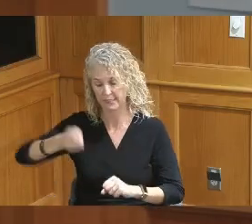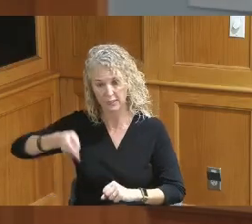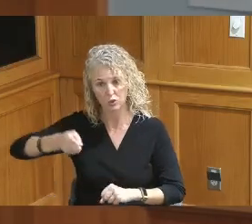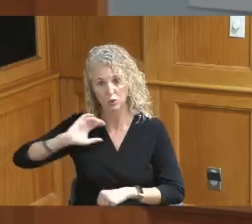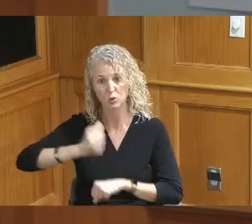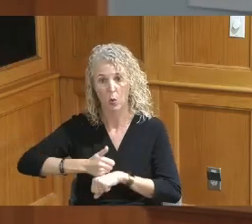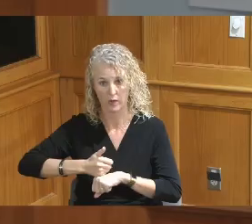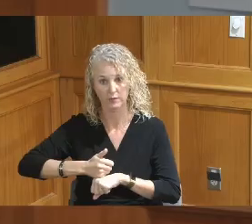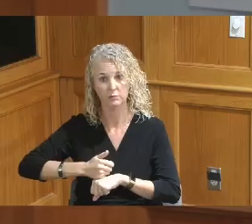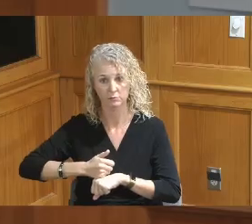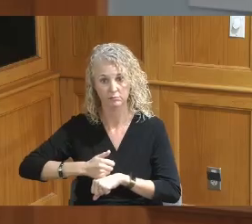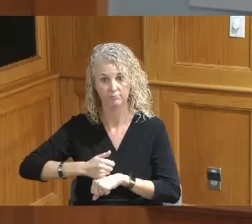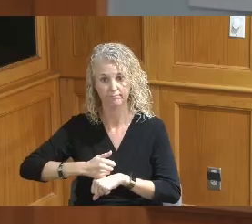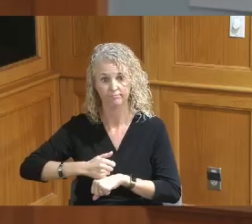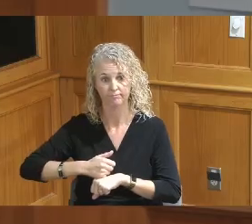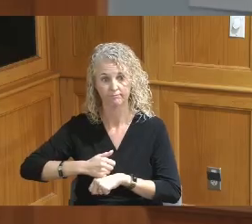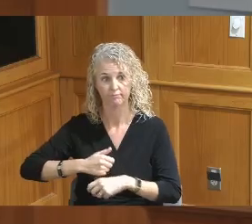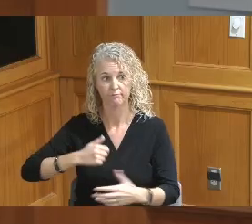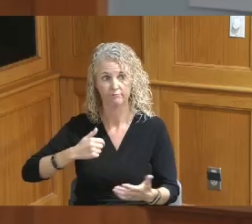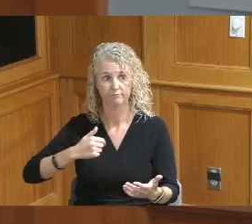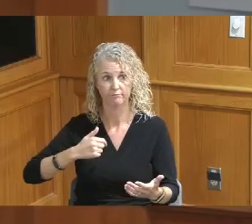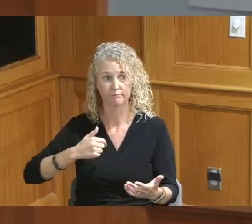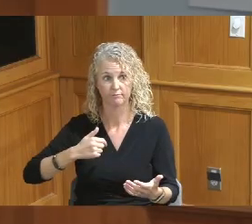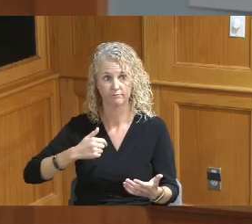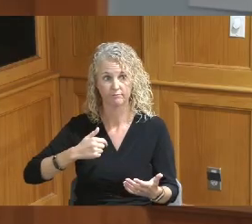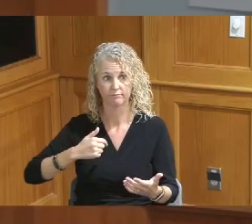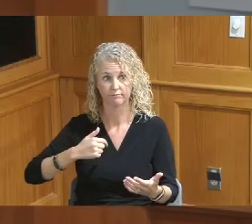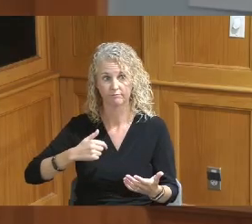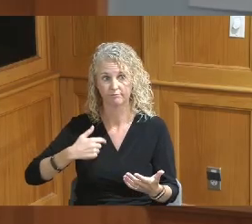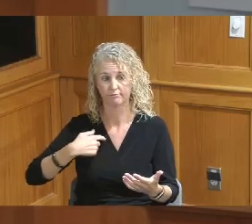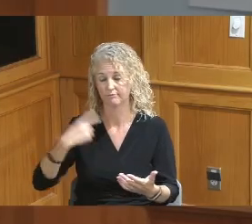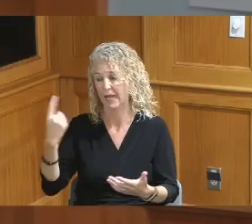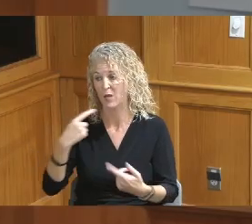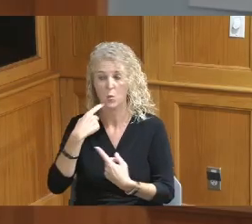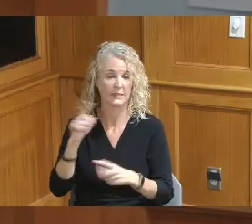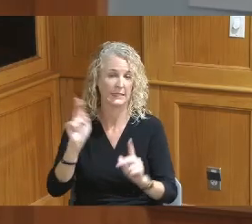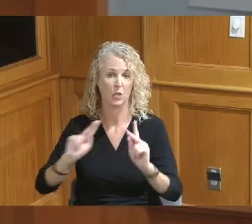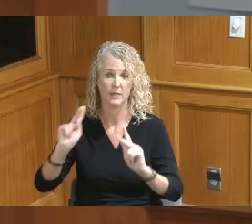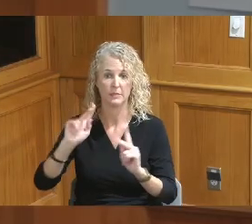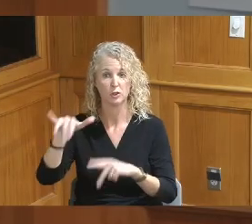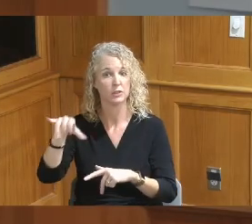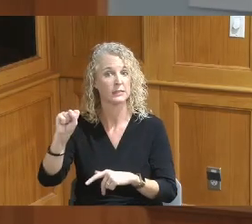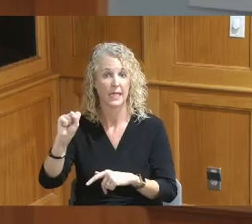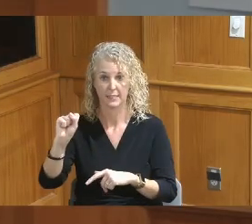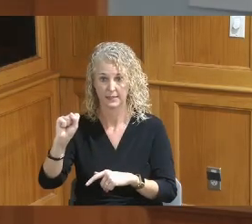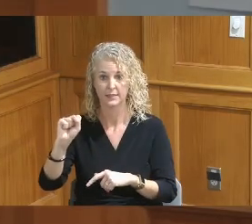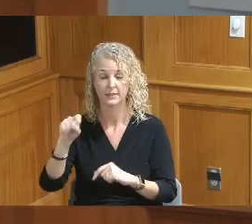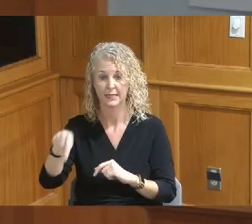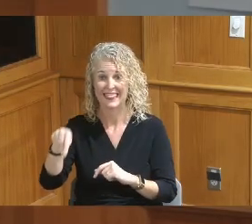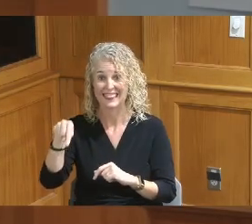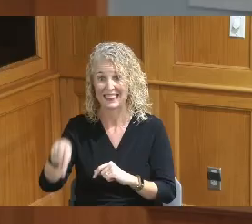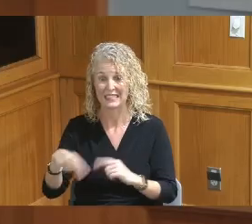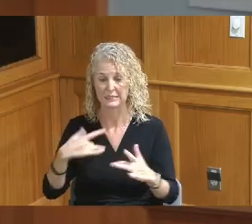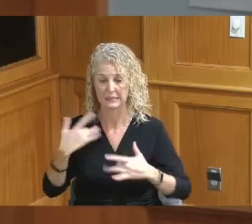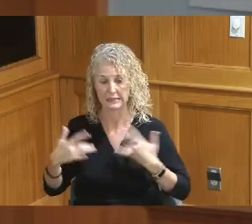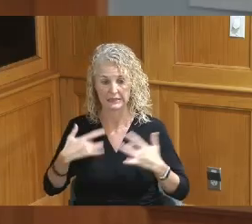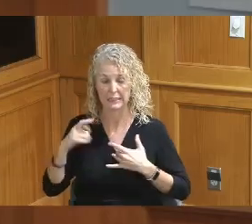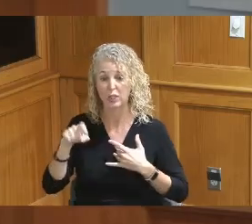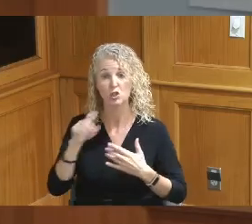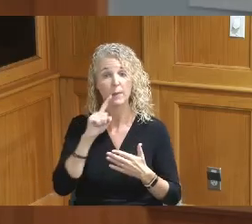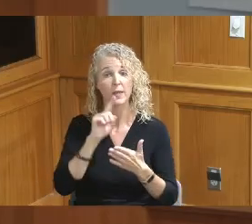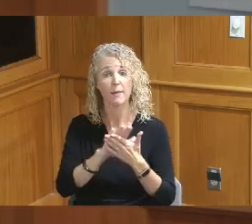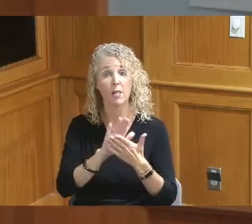I certainly don't waste every opportunity I ever get to say that to people, because it's very exciting. It should be